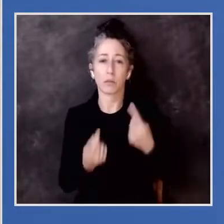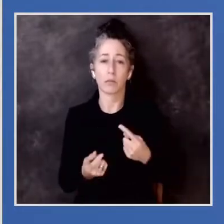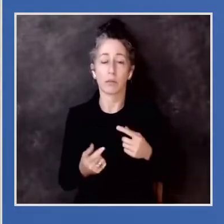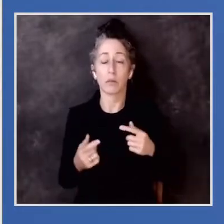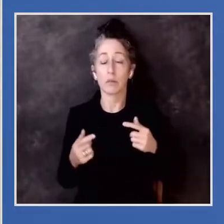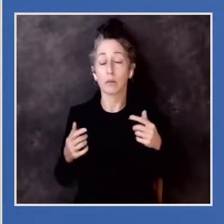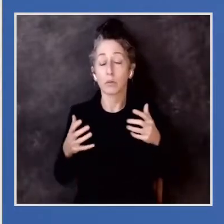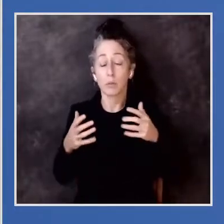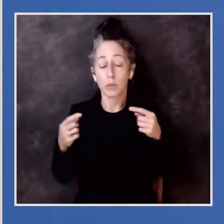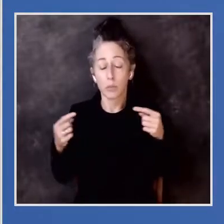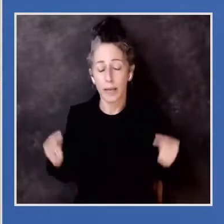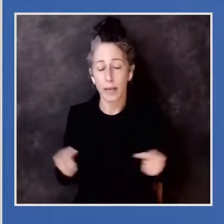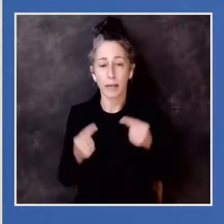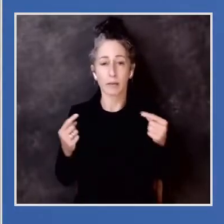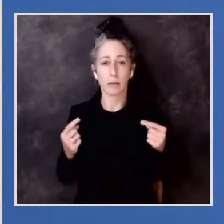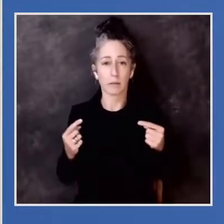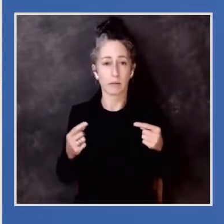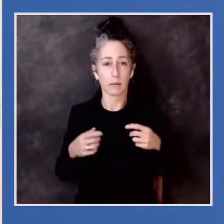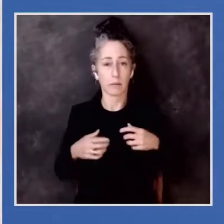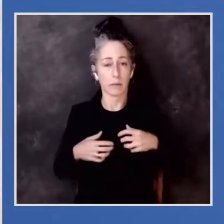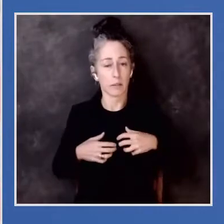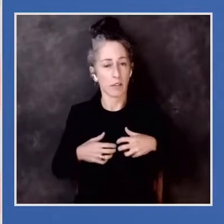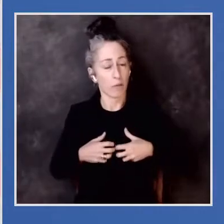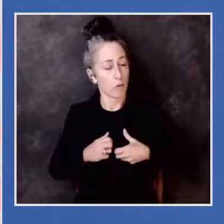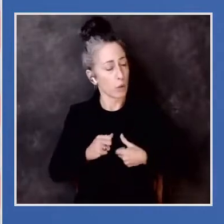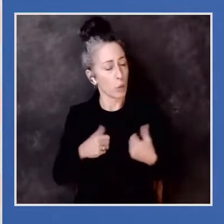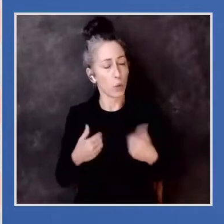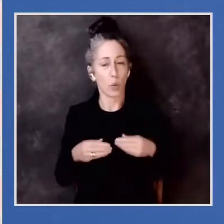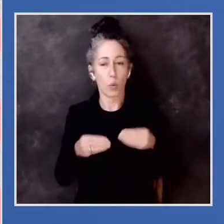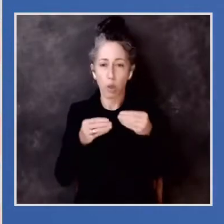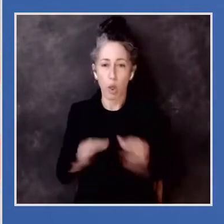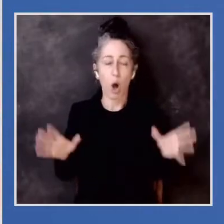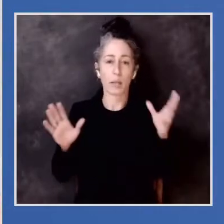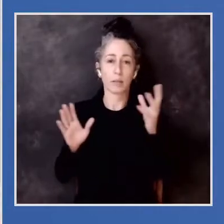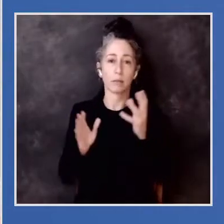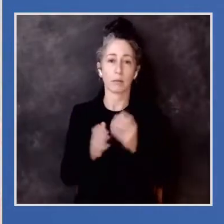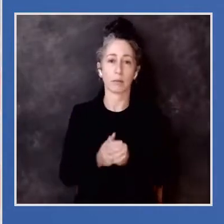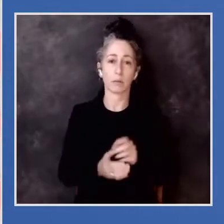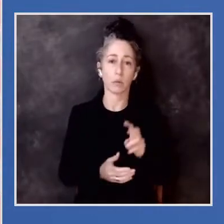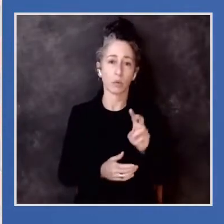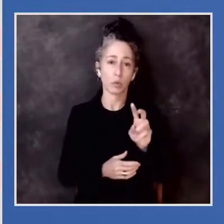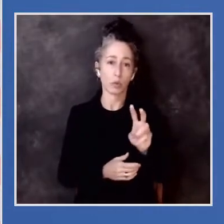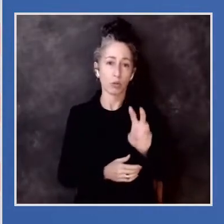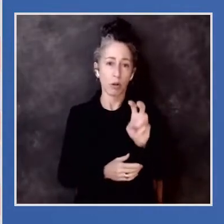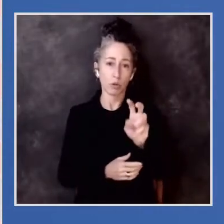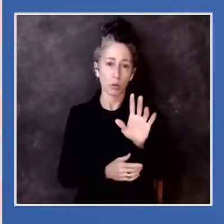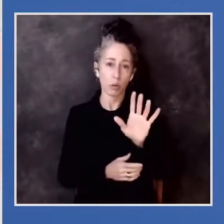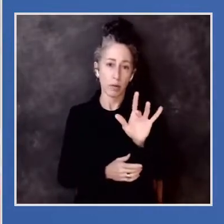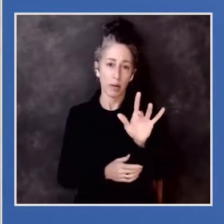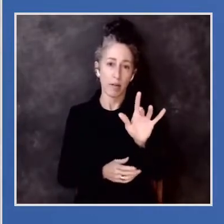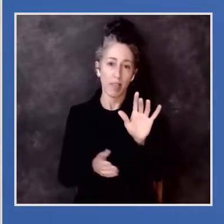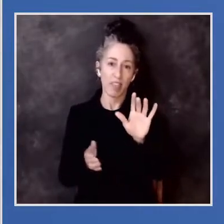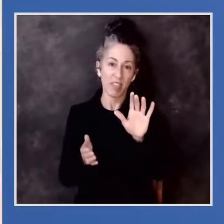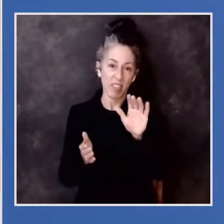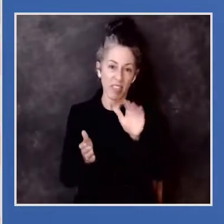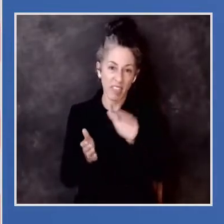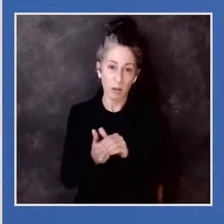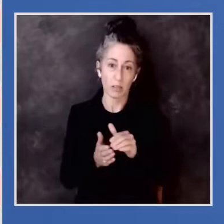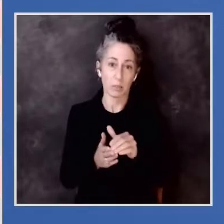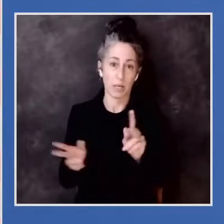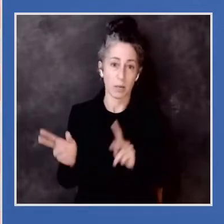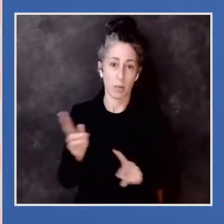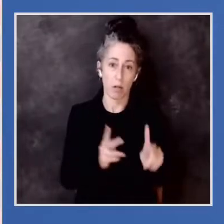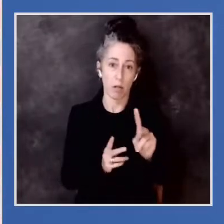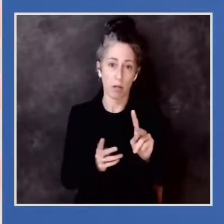much loss in America. Over 225,000 people have lost their lives to a